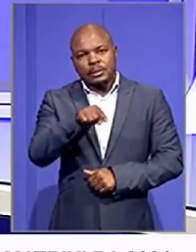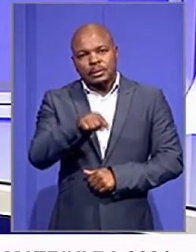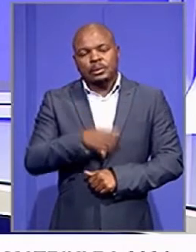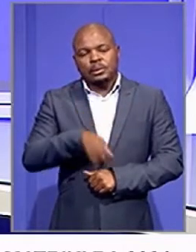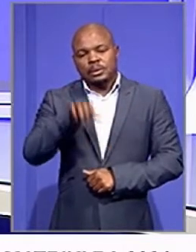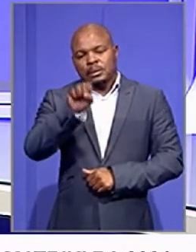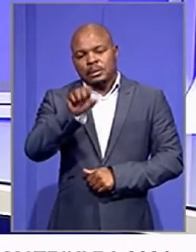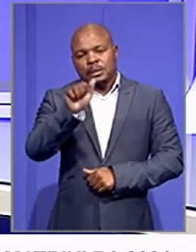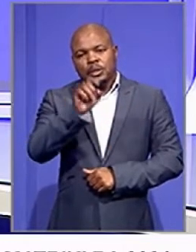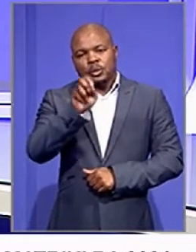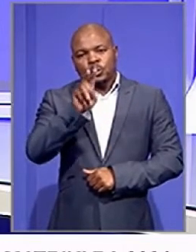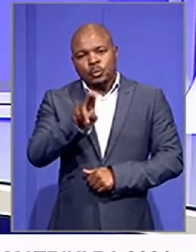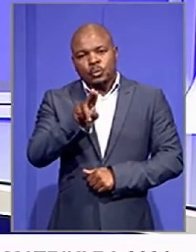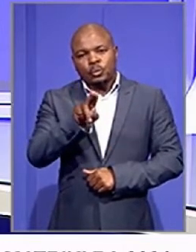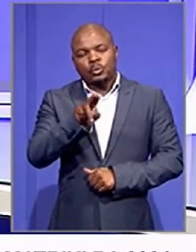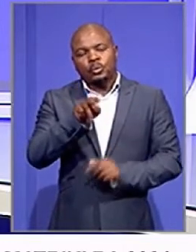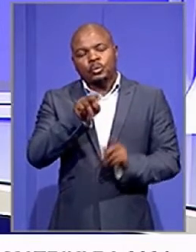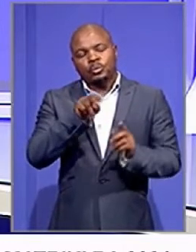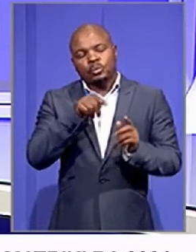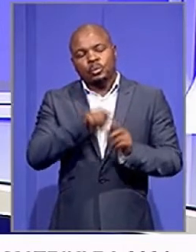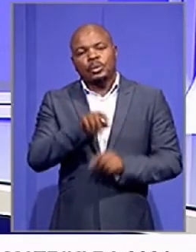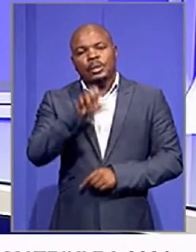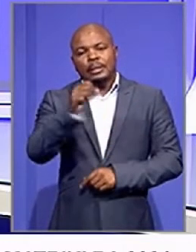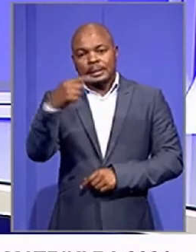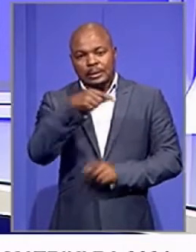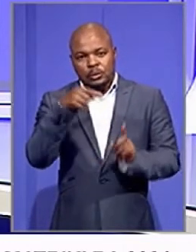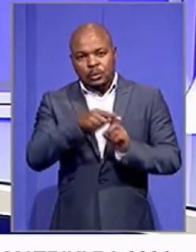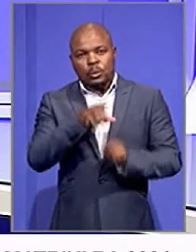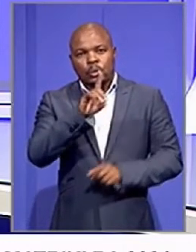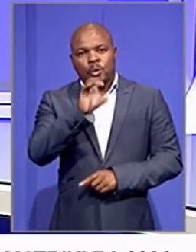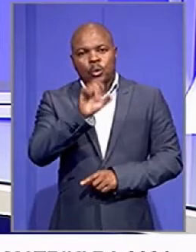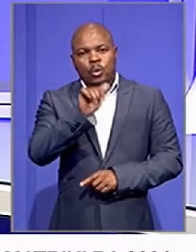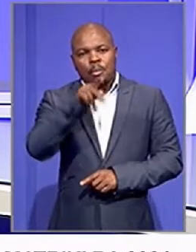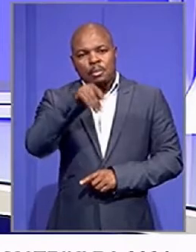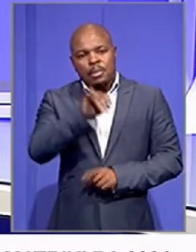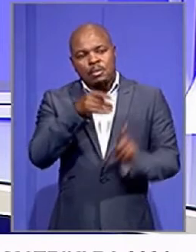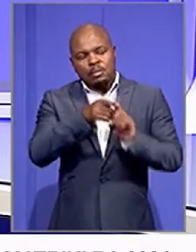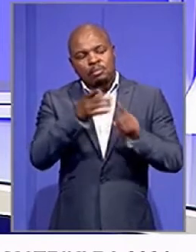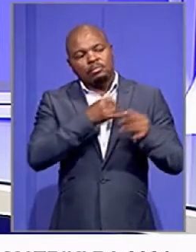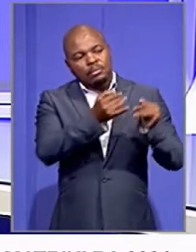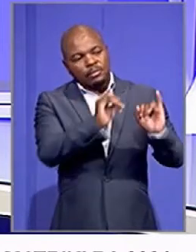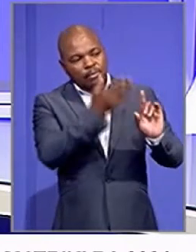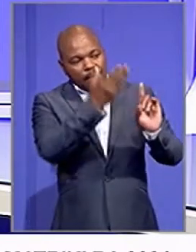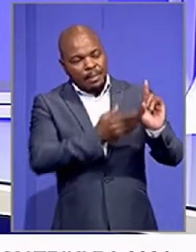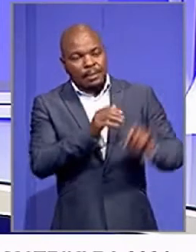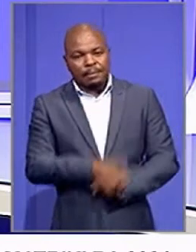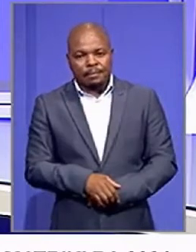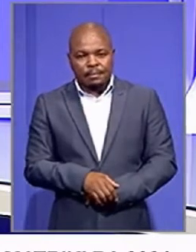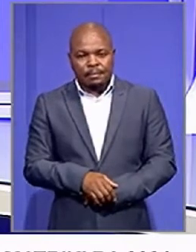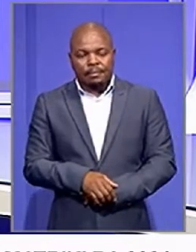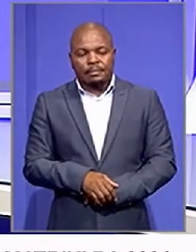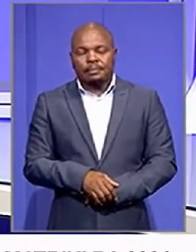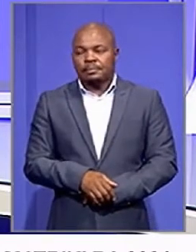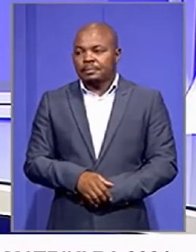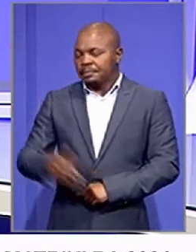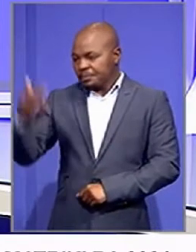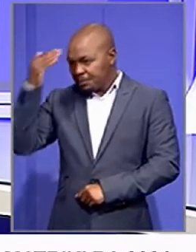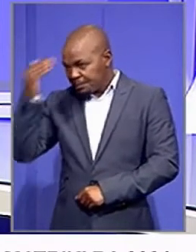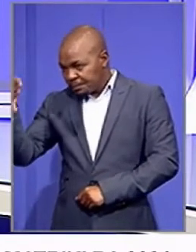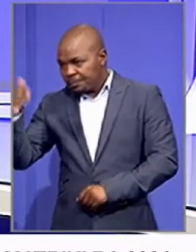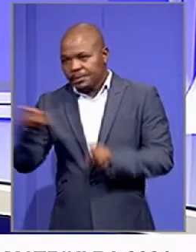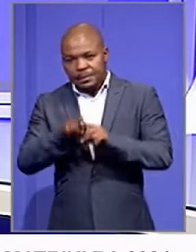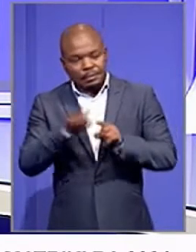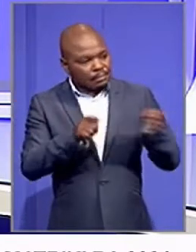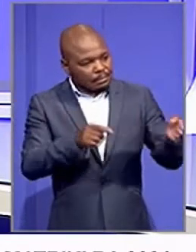Dolopi. Madume ra itse wa mogetswe mo dikgangeng tsa rona tsa Setswana. Good evening and good evening to your viewers.